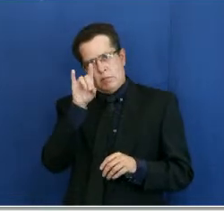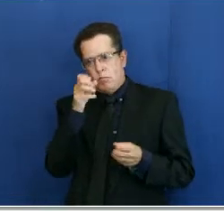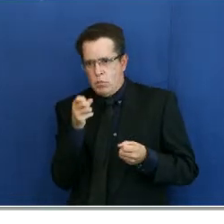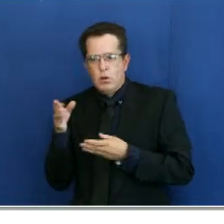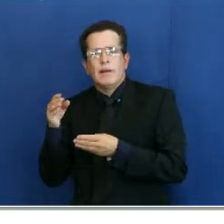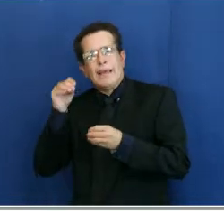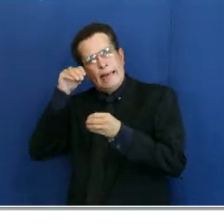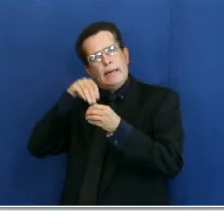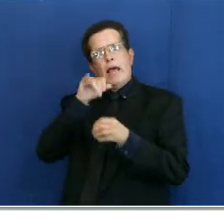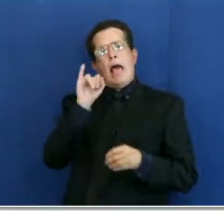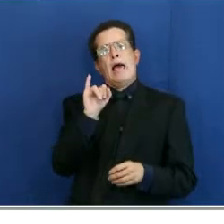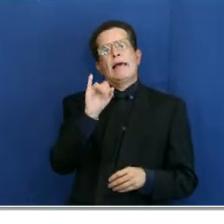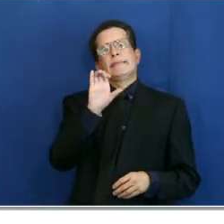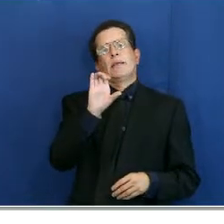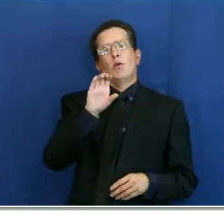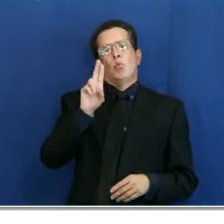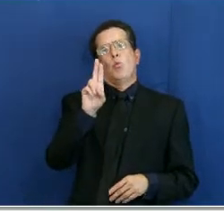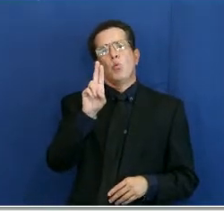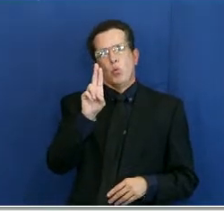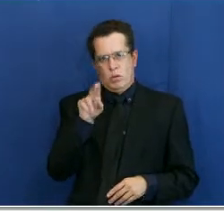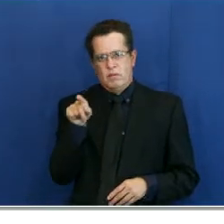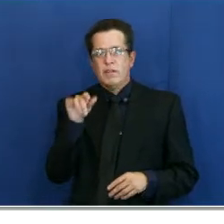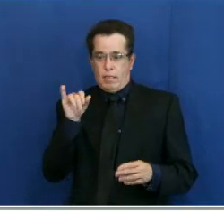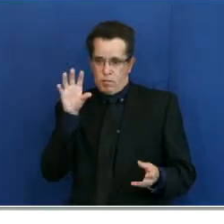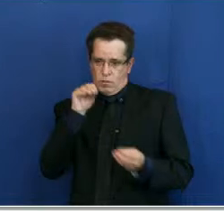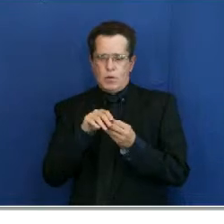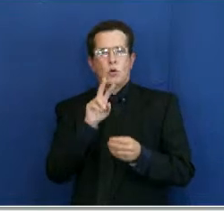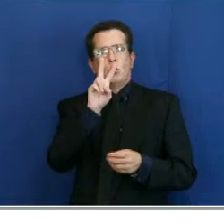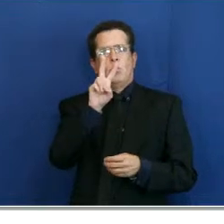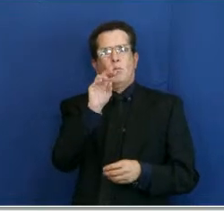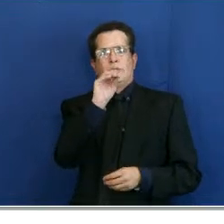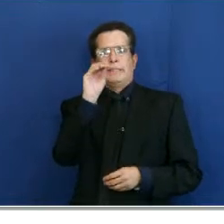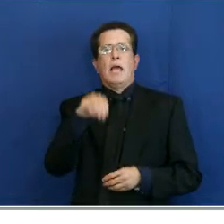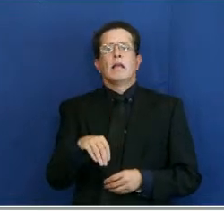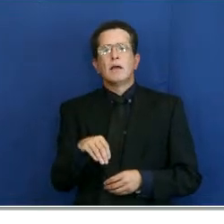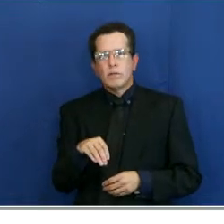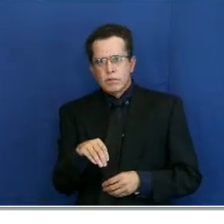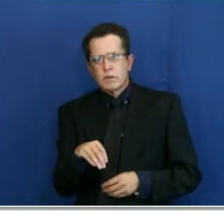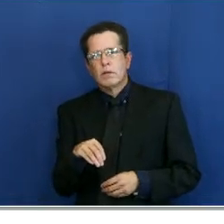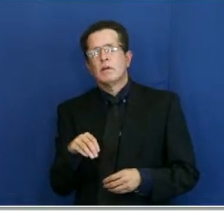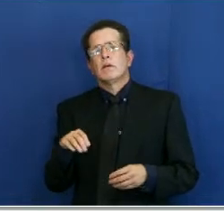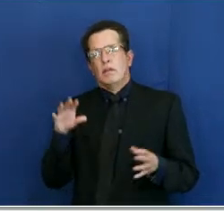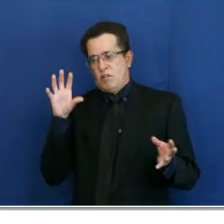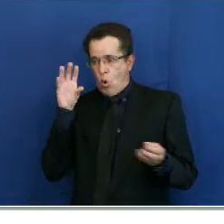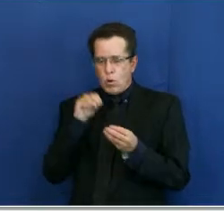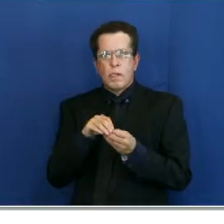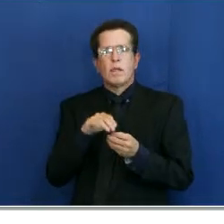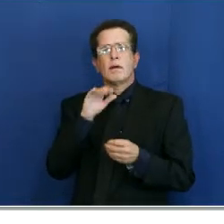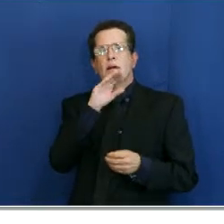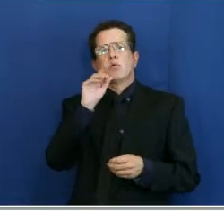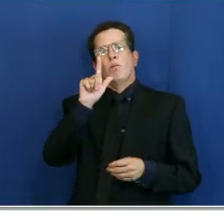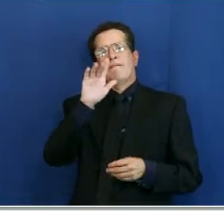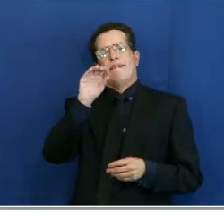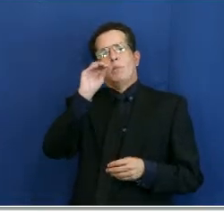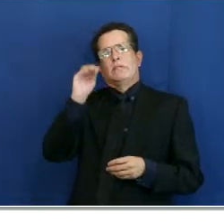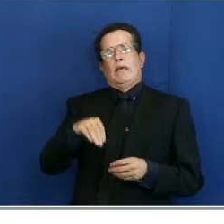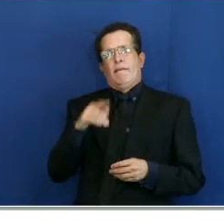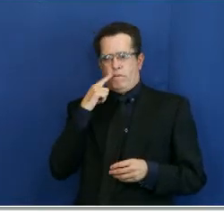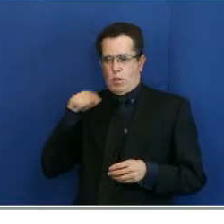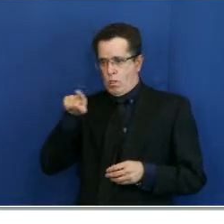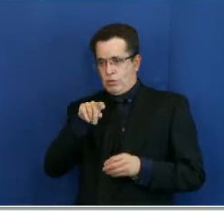to the ICU. This number is 2% of the total number of cases and 25% of those individuals that